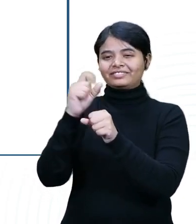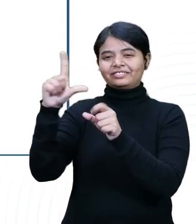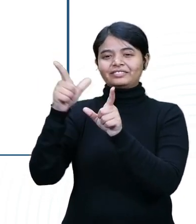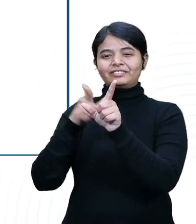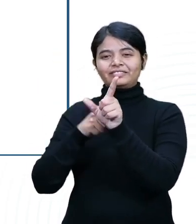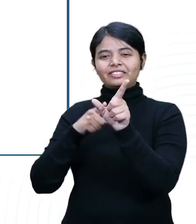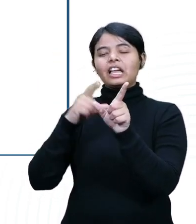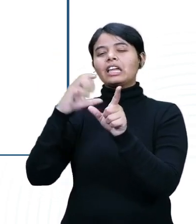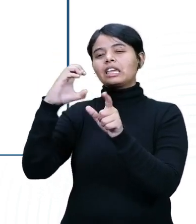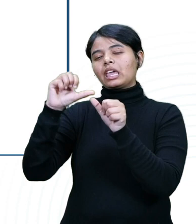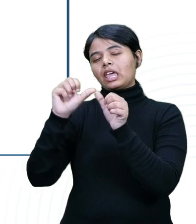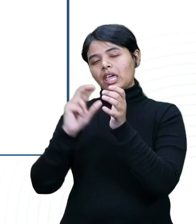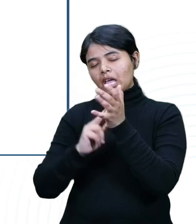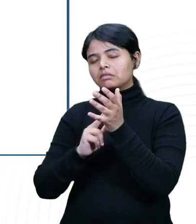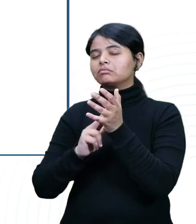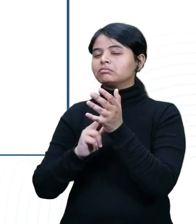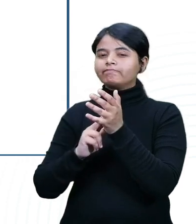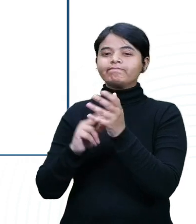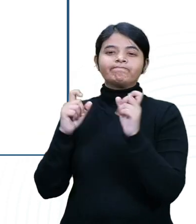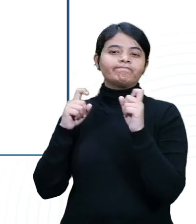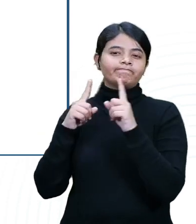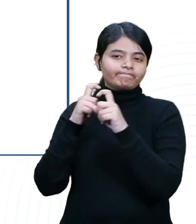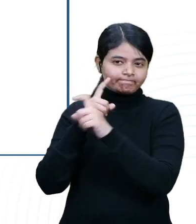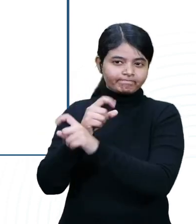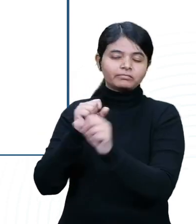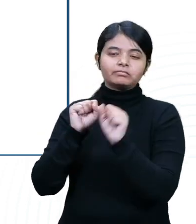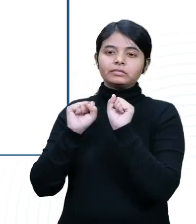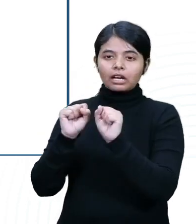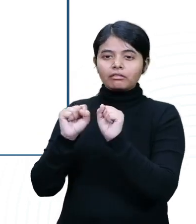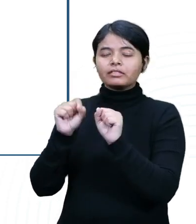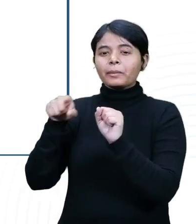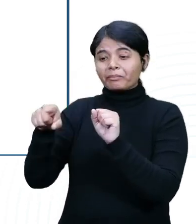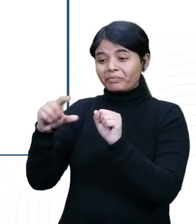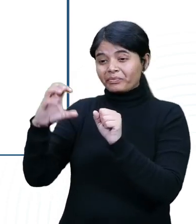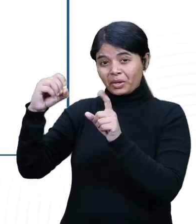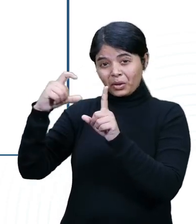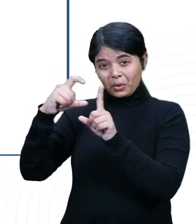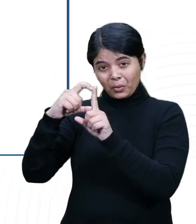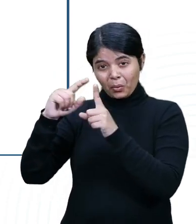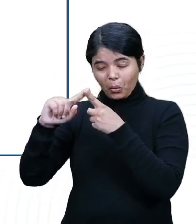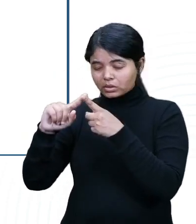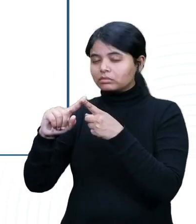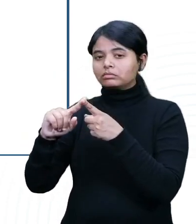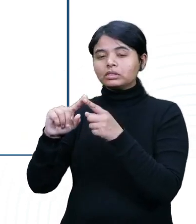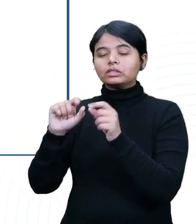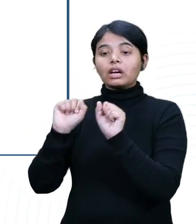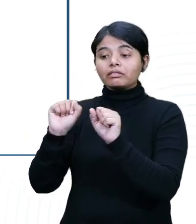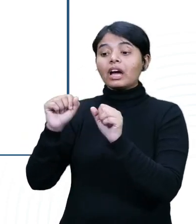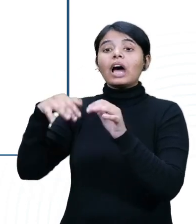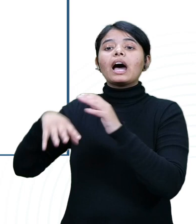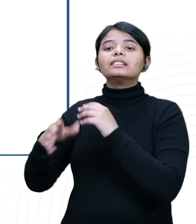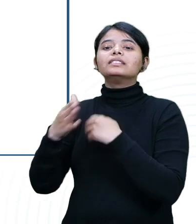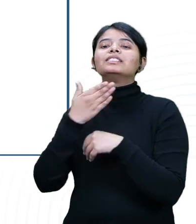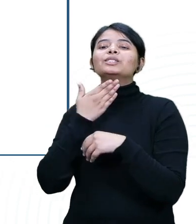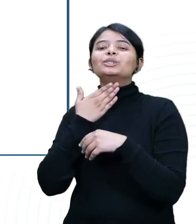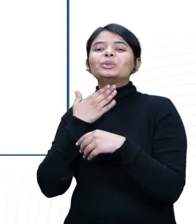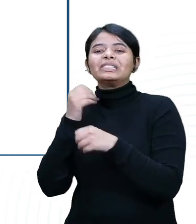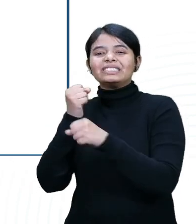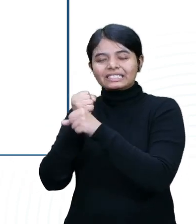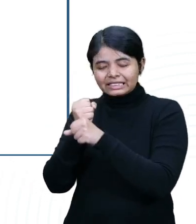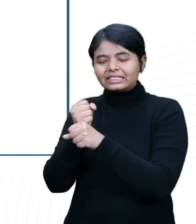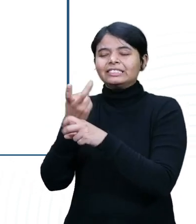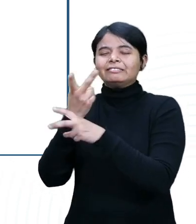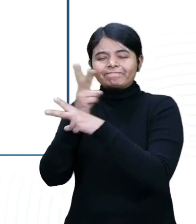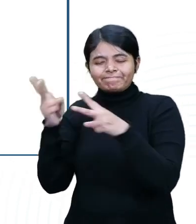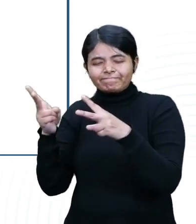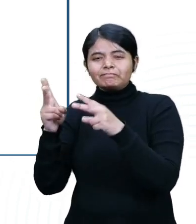and infection. So now I'm going to talk about some of the methods that we use to study the glycoconjugate molecules, and these